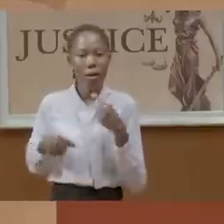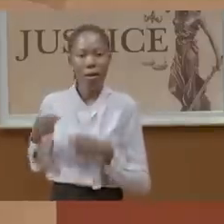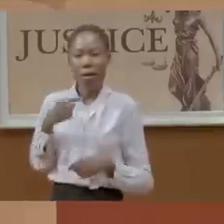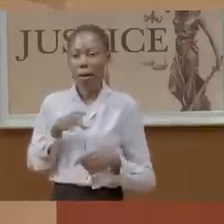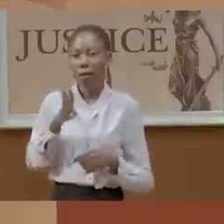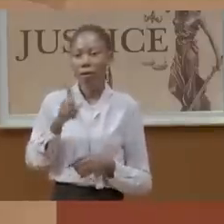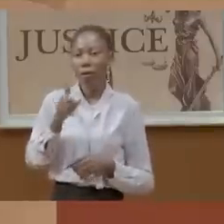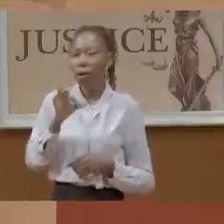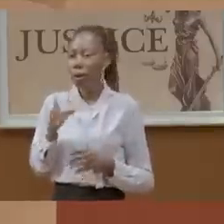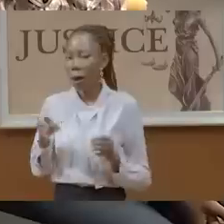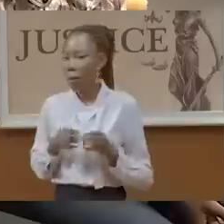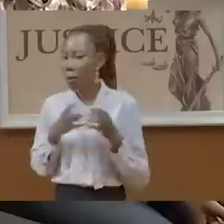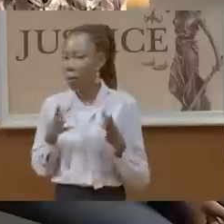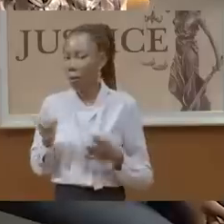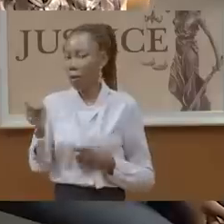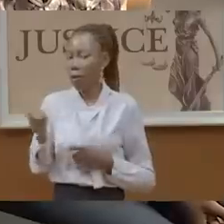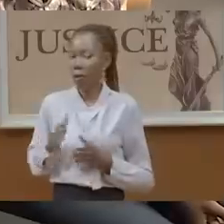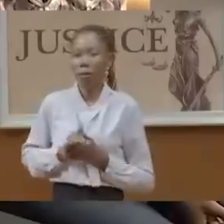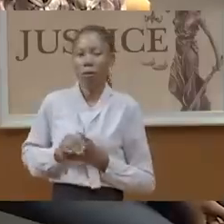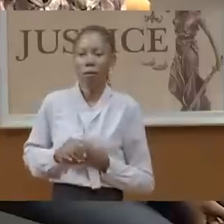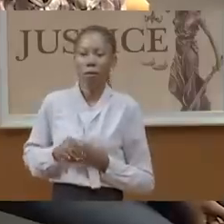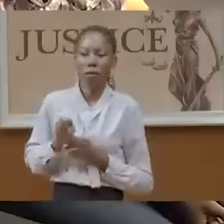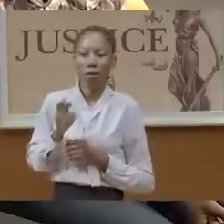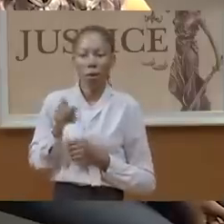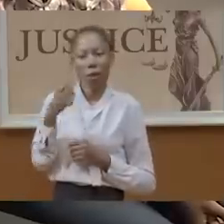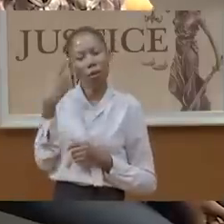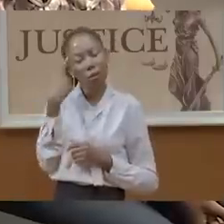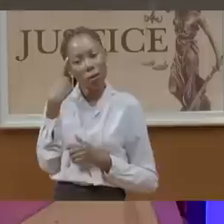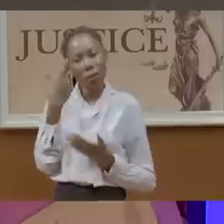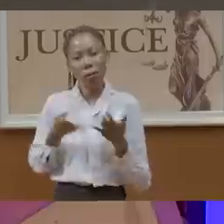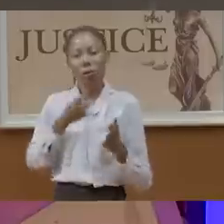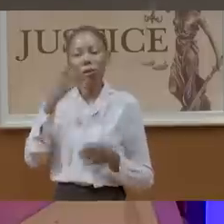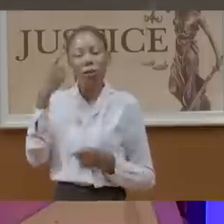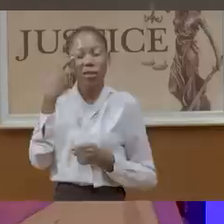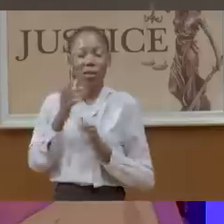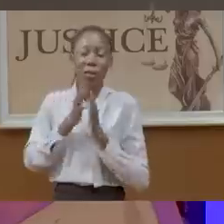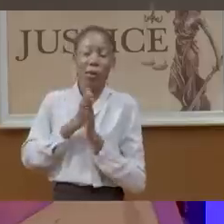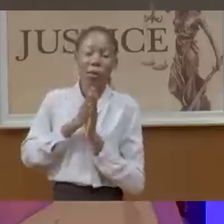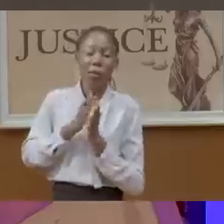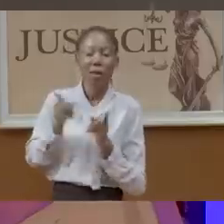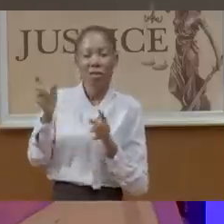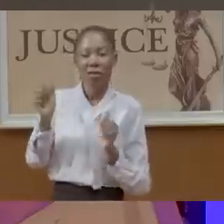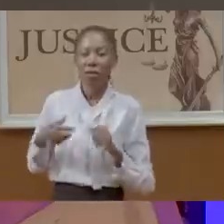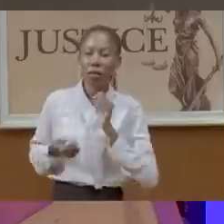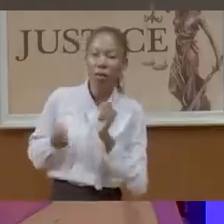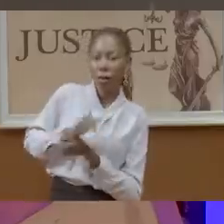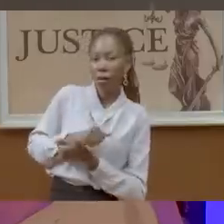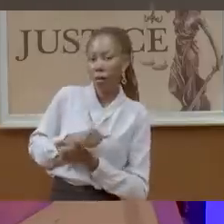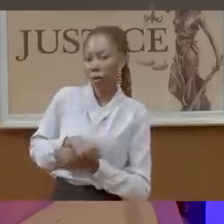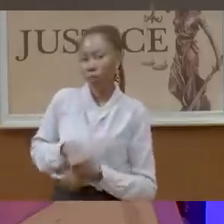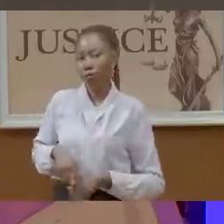young in the faith then. So I believe Christian thing, that probably prayer will take care of things like that.